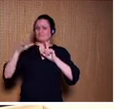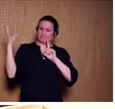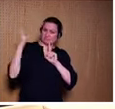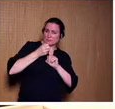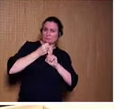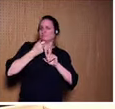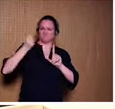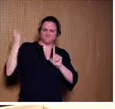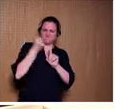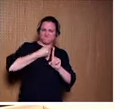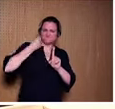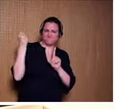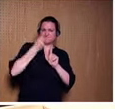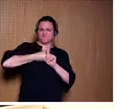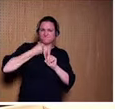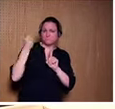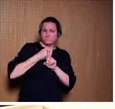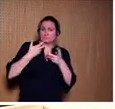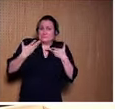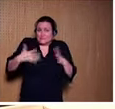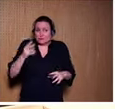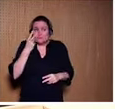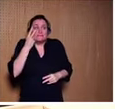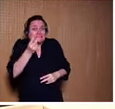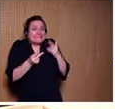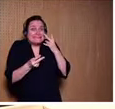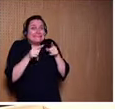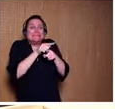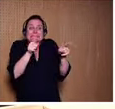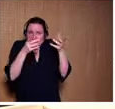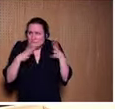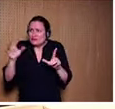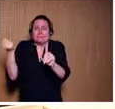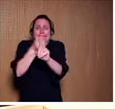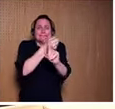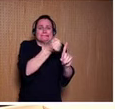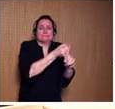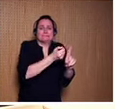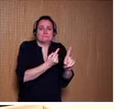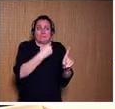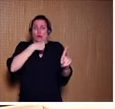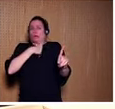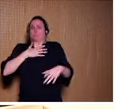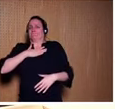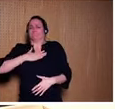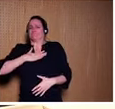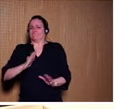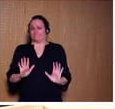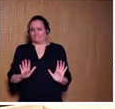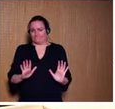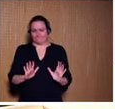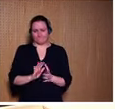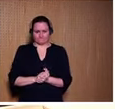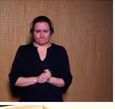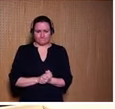thief, like they do to other people. I don't know in particular, but this fraud and internalized homophobia in